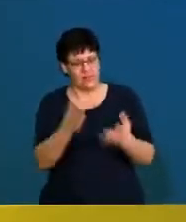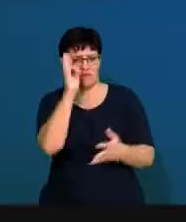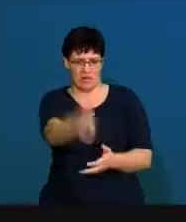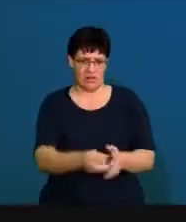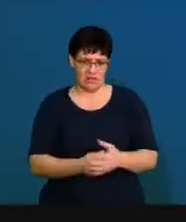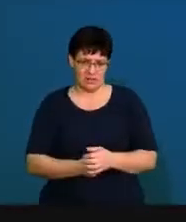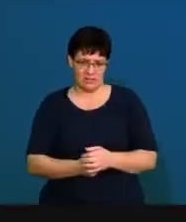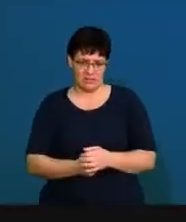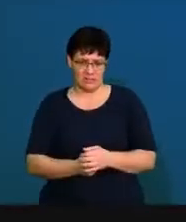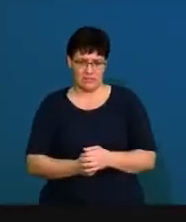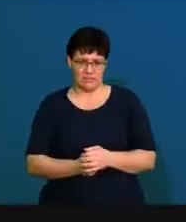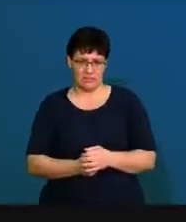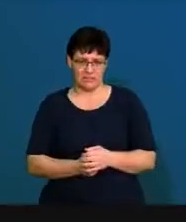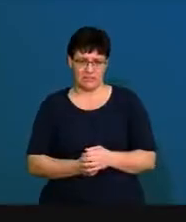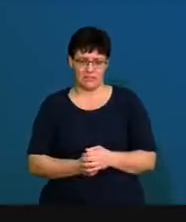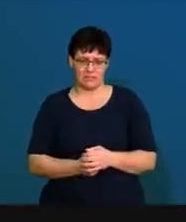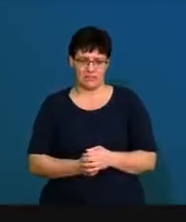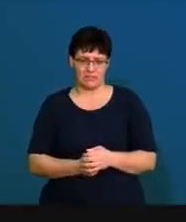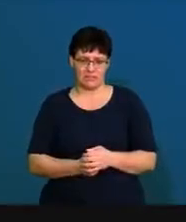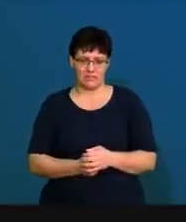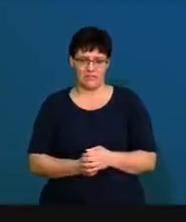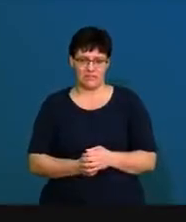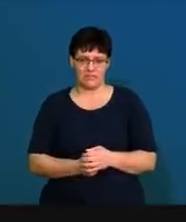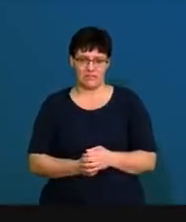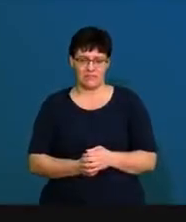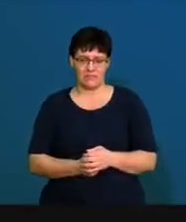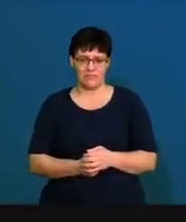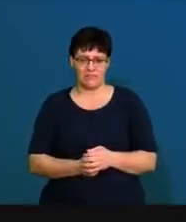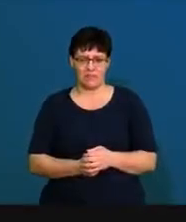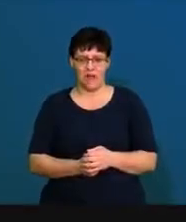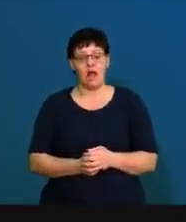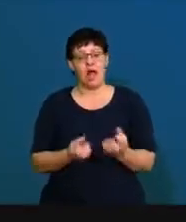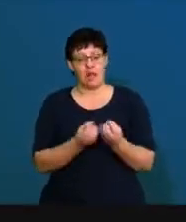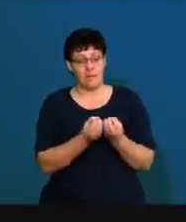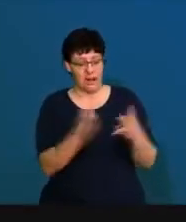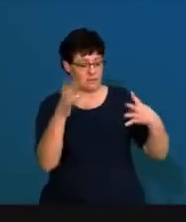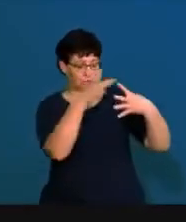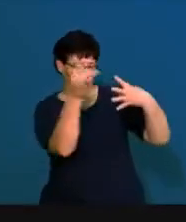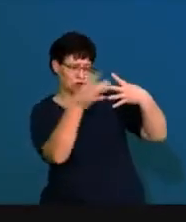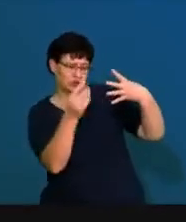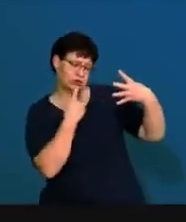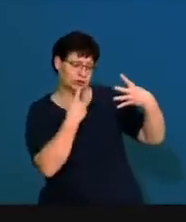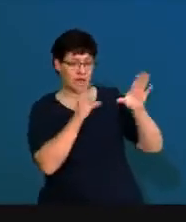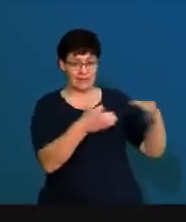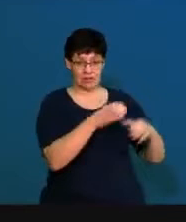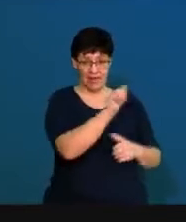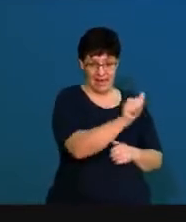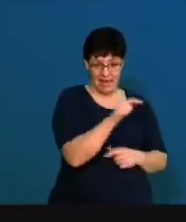okay? Right, and then in terms of the multiple choice, it's